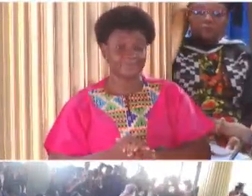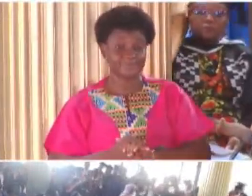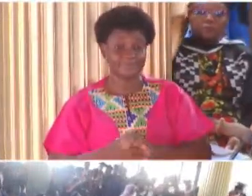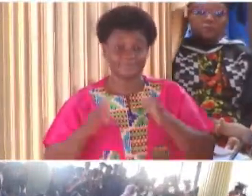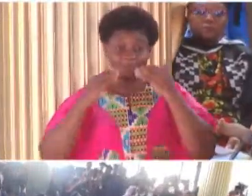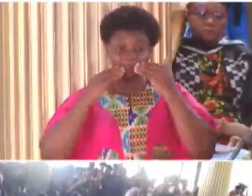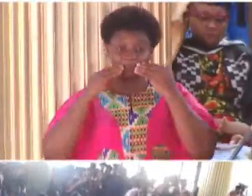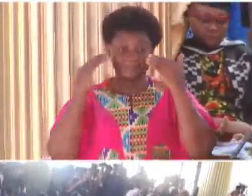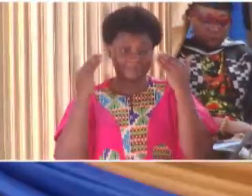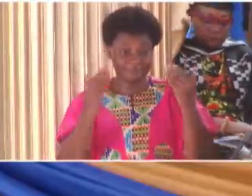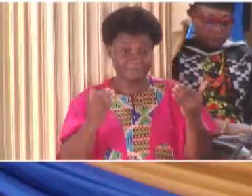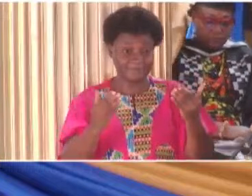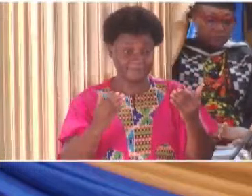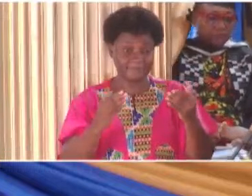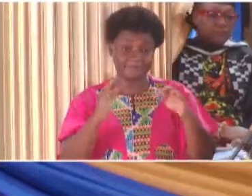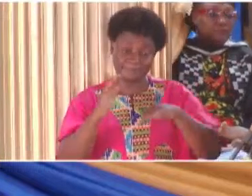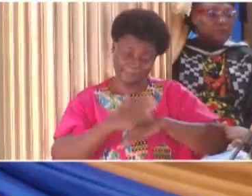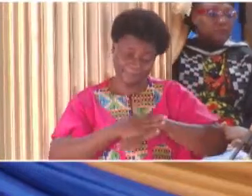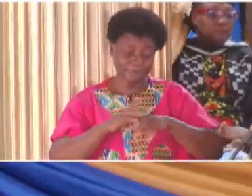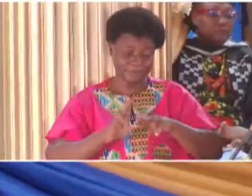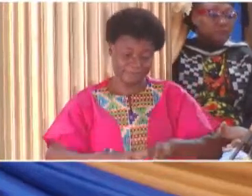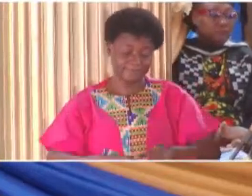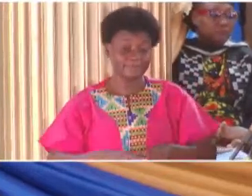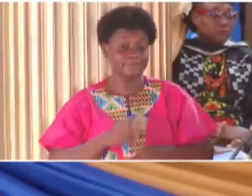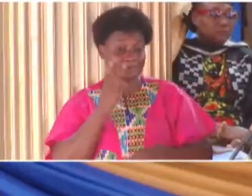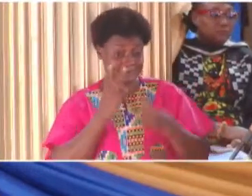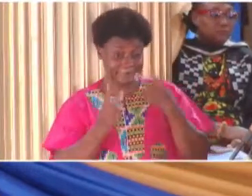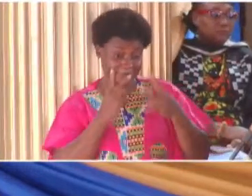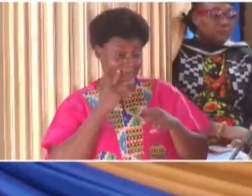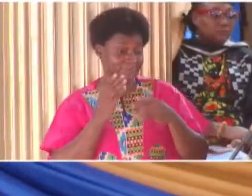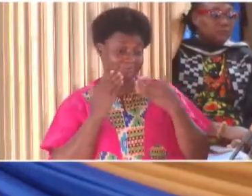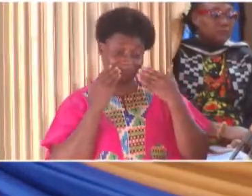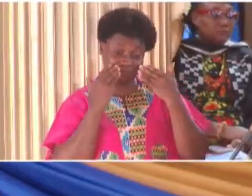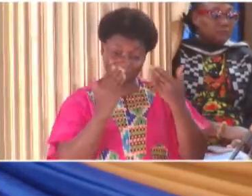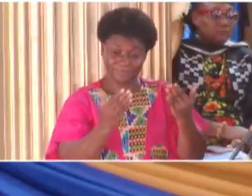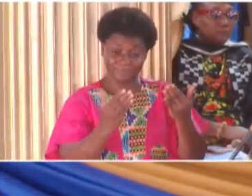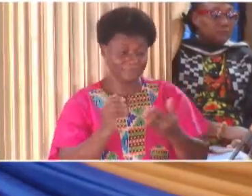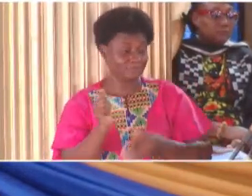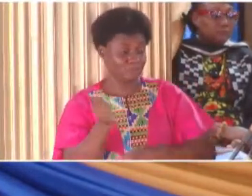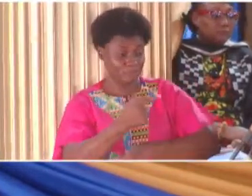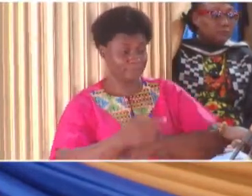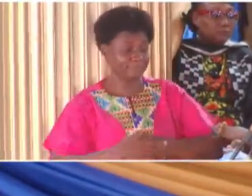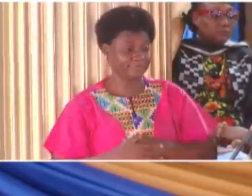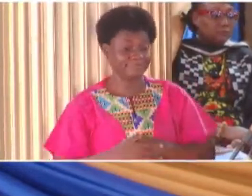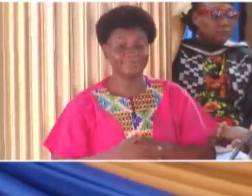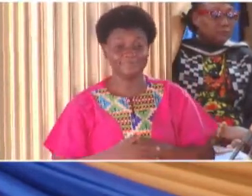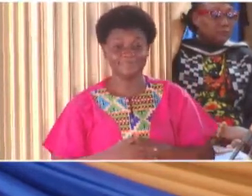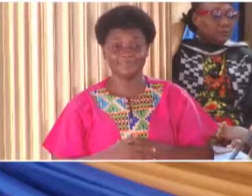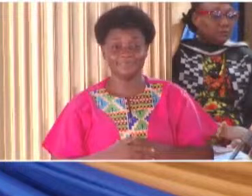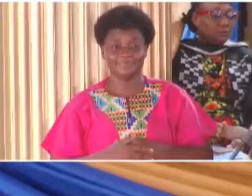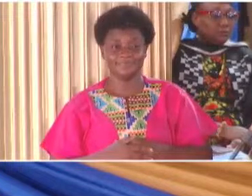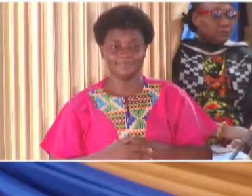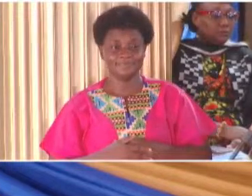Thank you very much. Please resume your seat. They've seen how grateful you are.